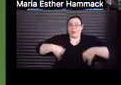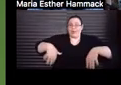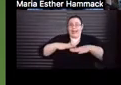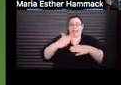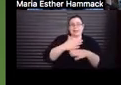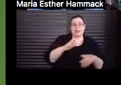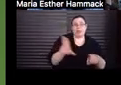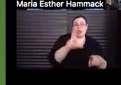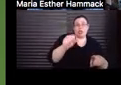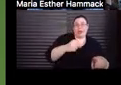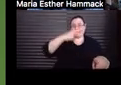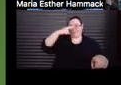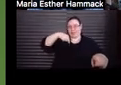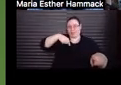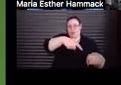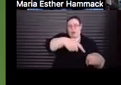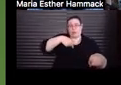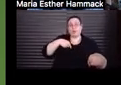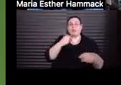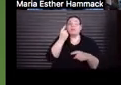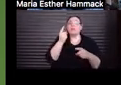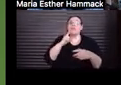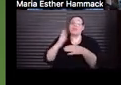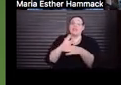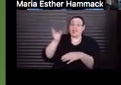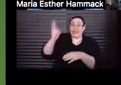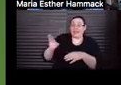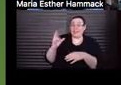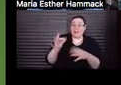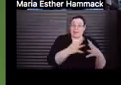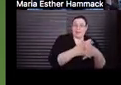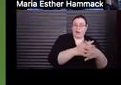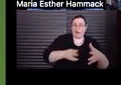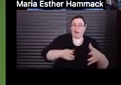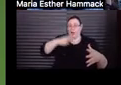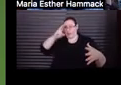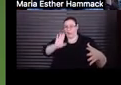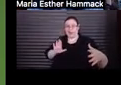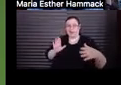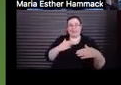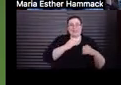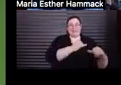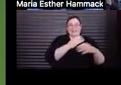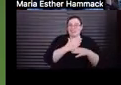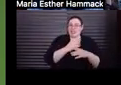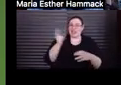importantly, to the shared histories of the U.S. and Mexico through, because it offers us